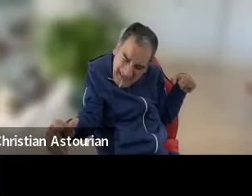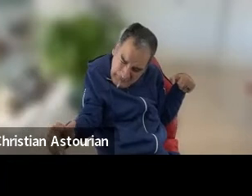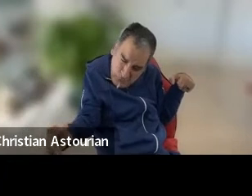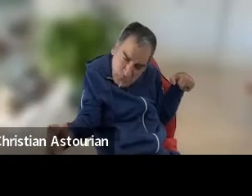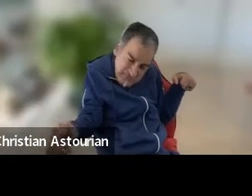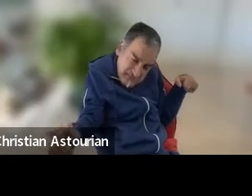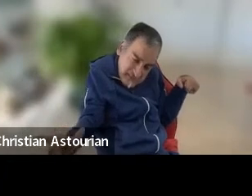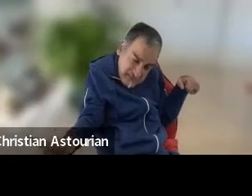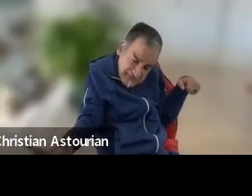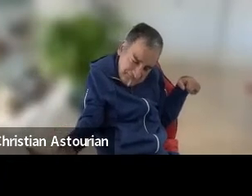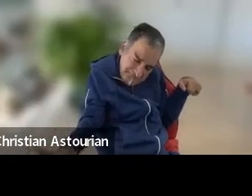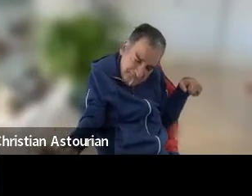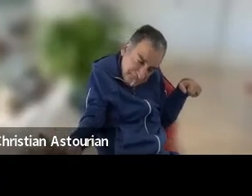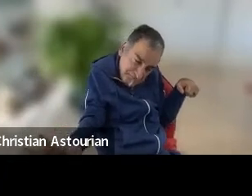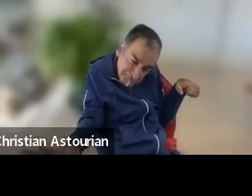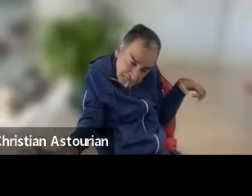And based on